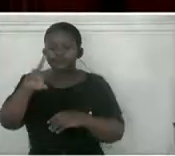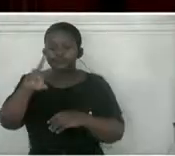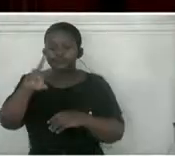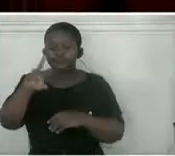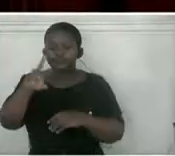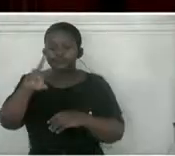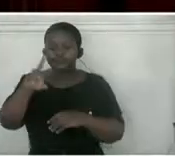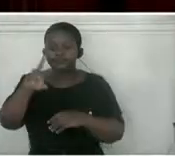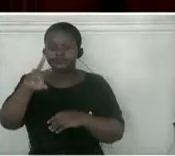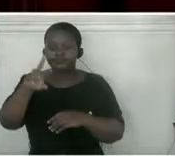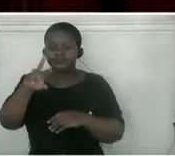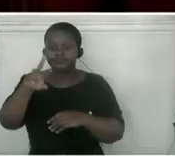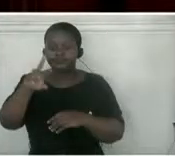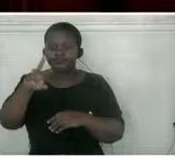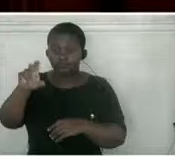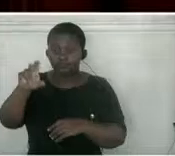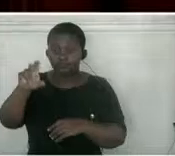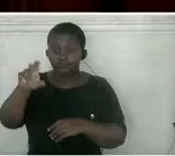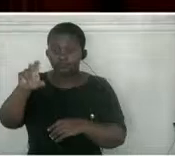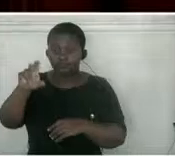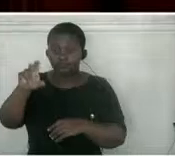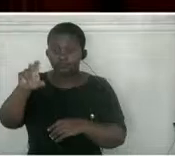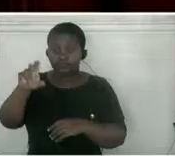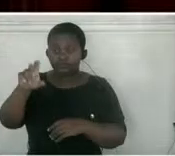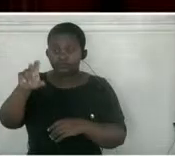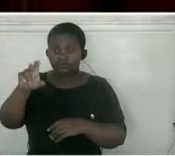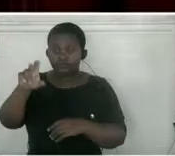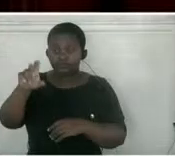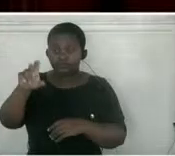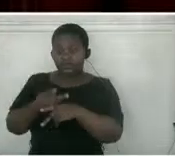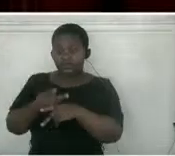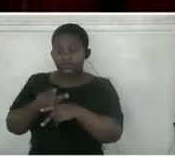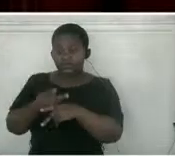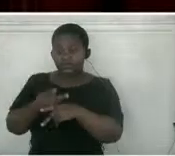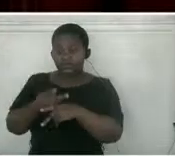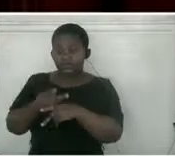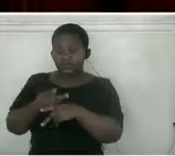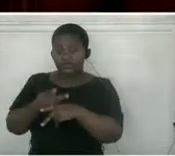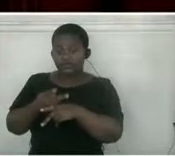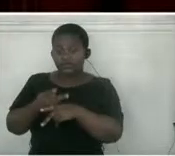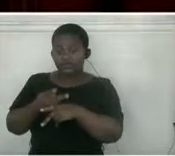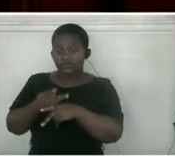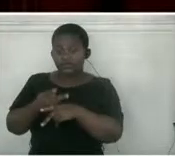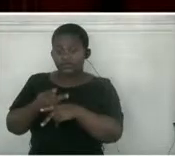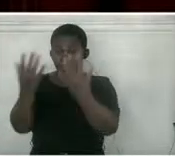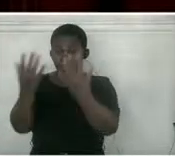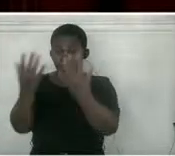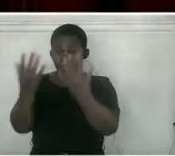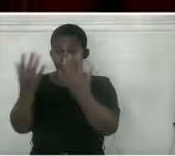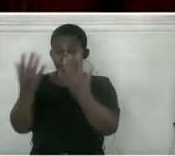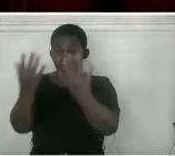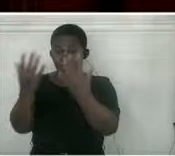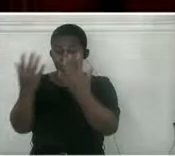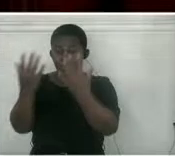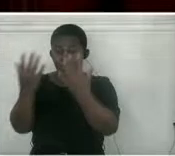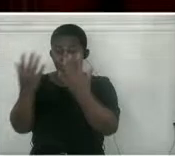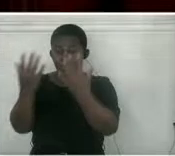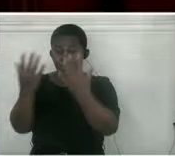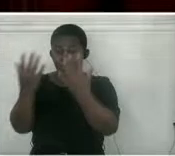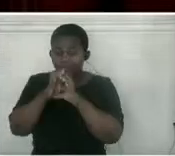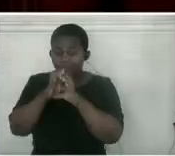economic productivity in rural areas. In the coming financial year, we will focus on the